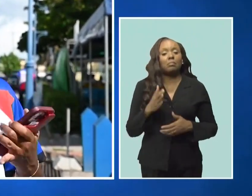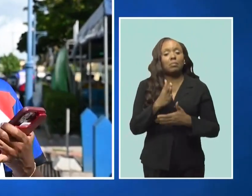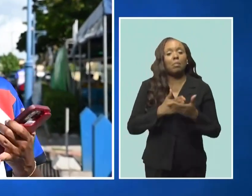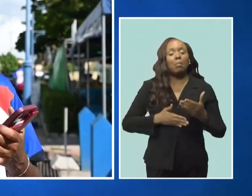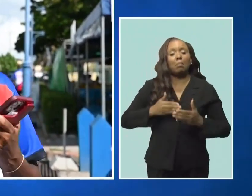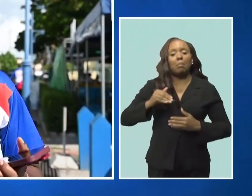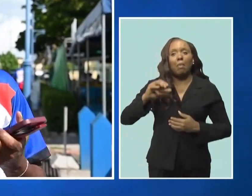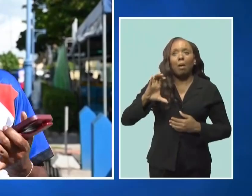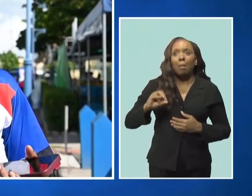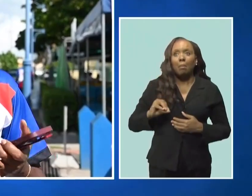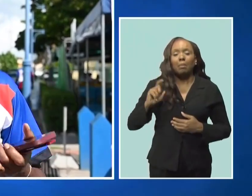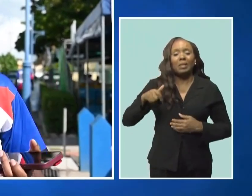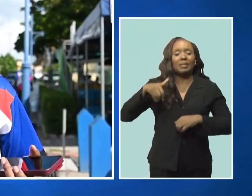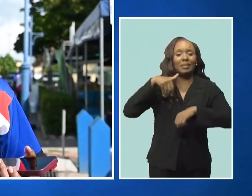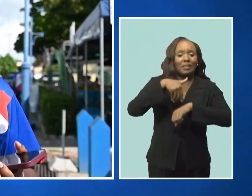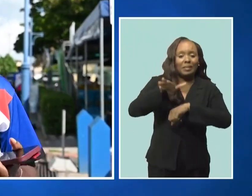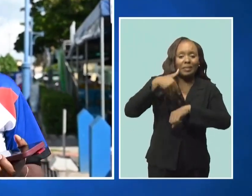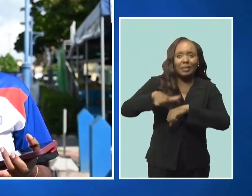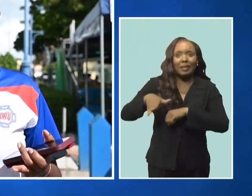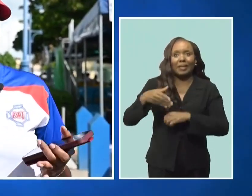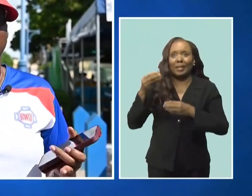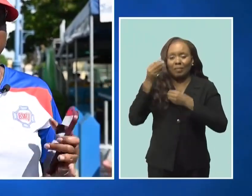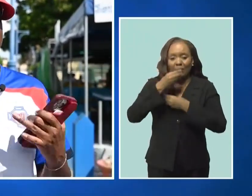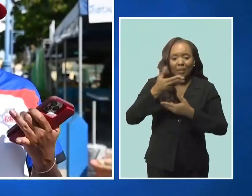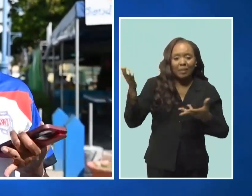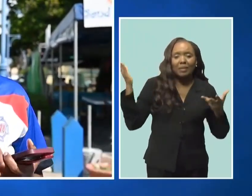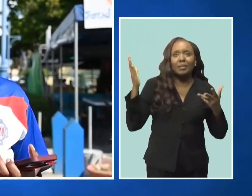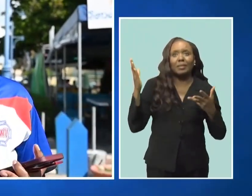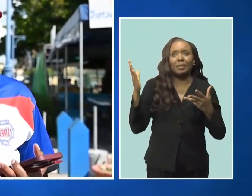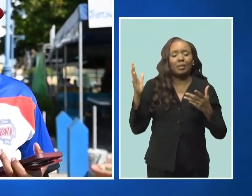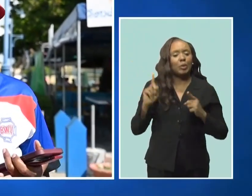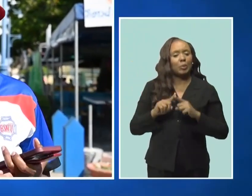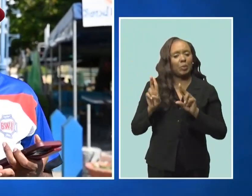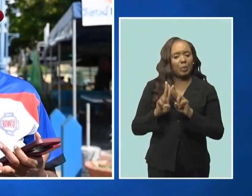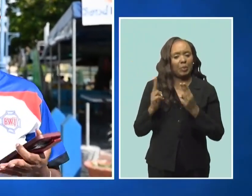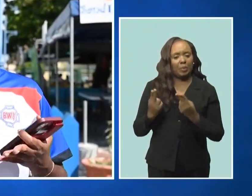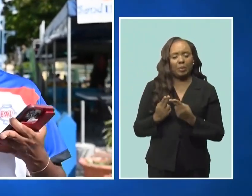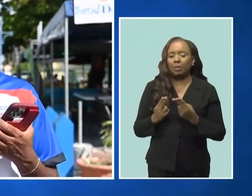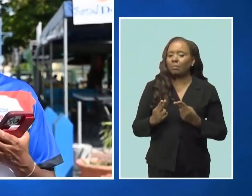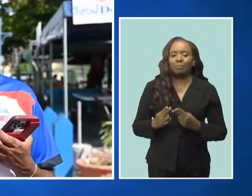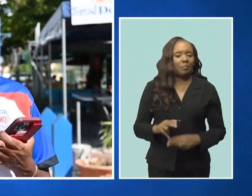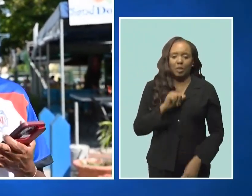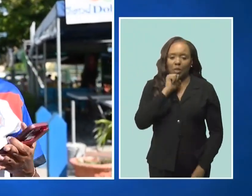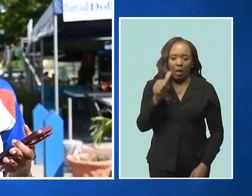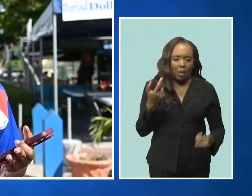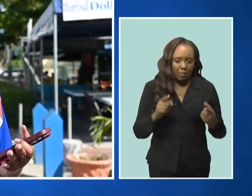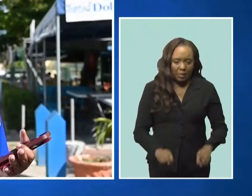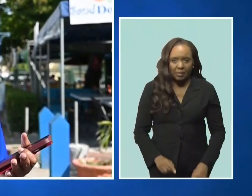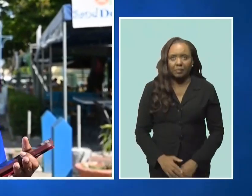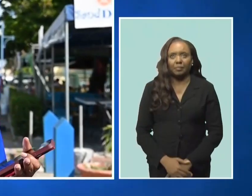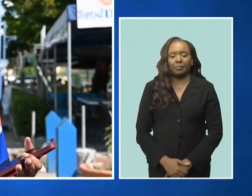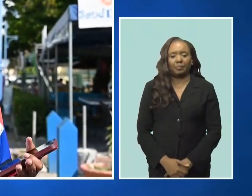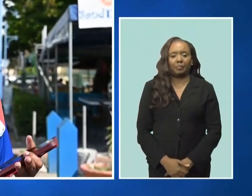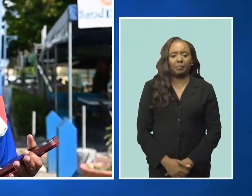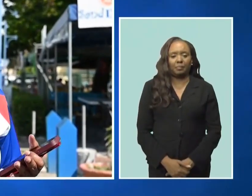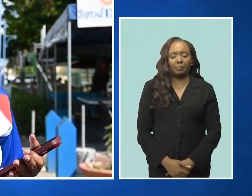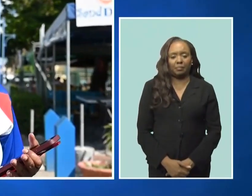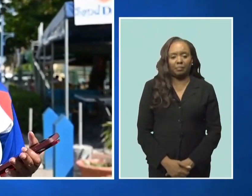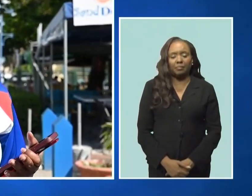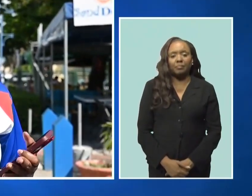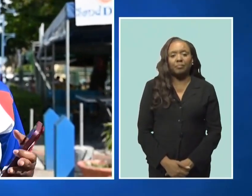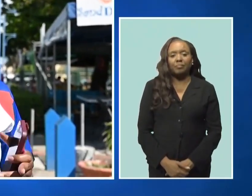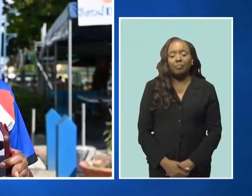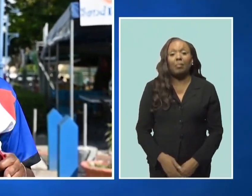that we are able to verify how things are being allocated, that is not being done. There are some properties who've opted